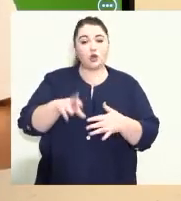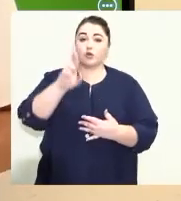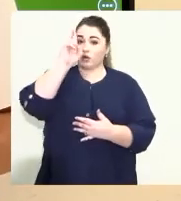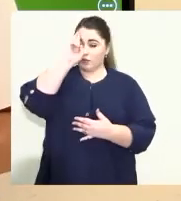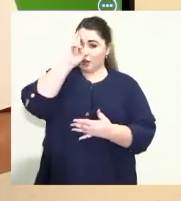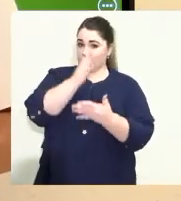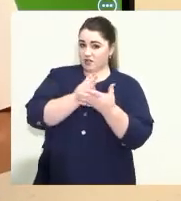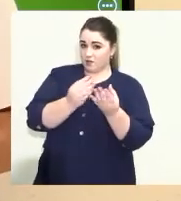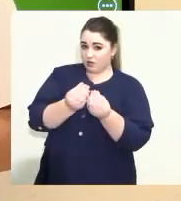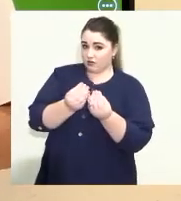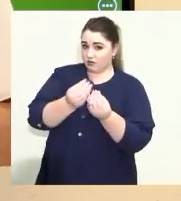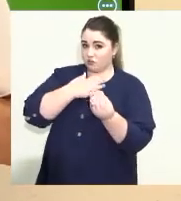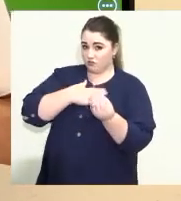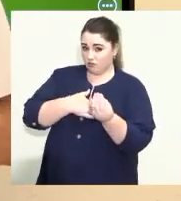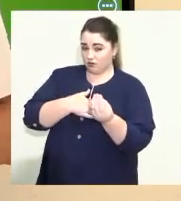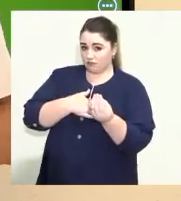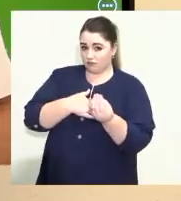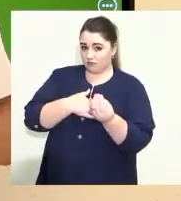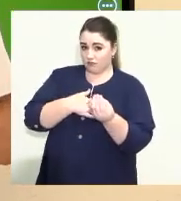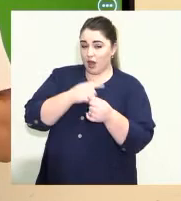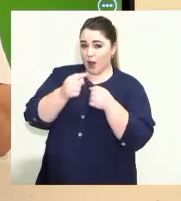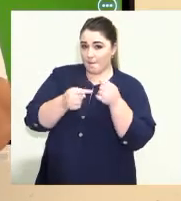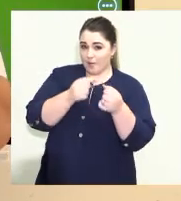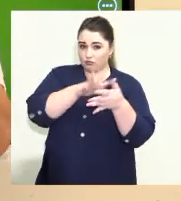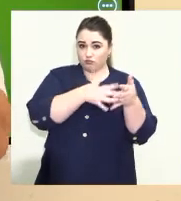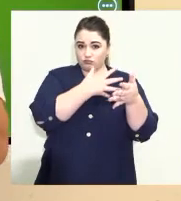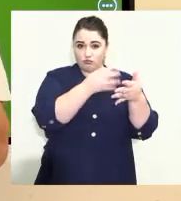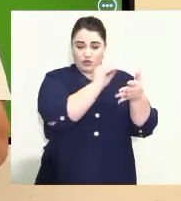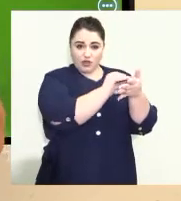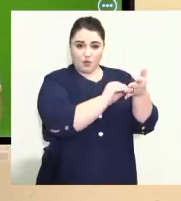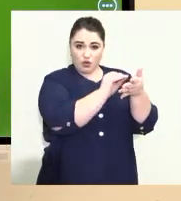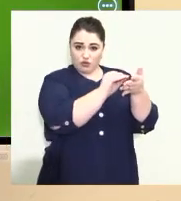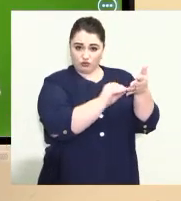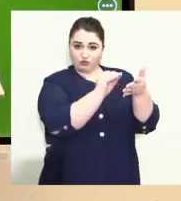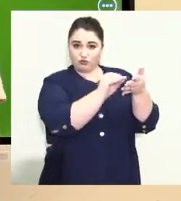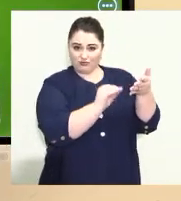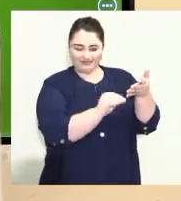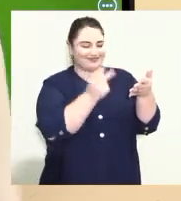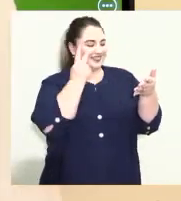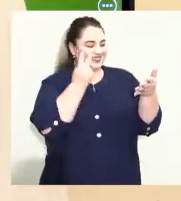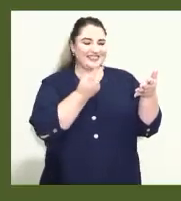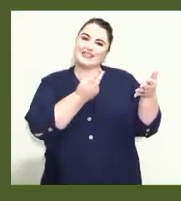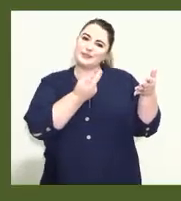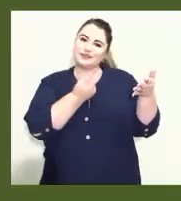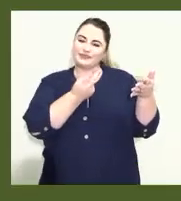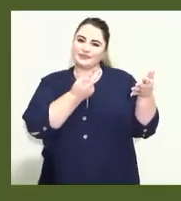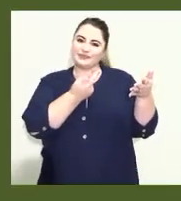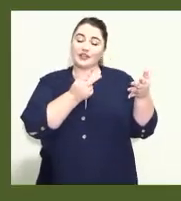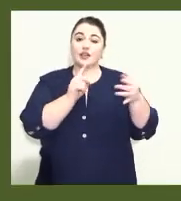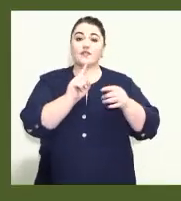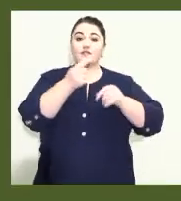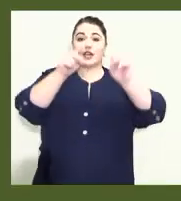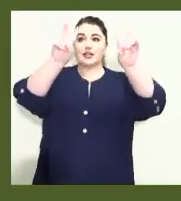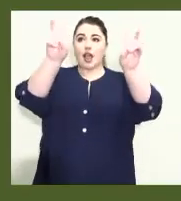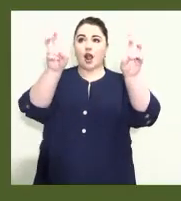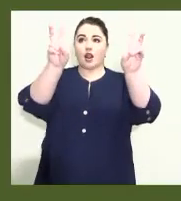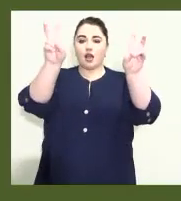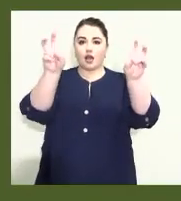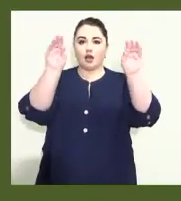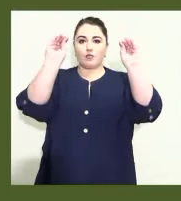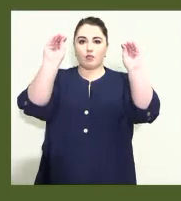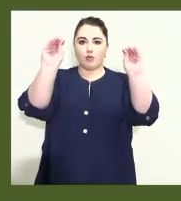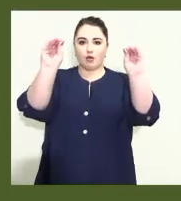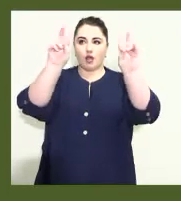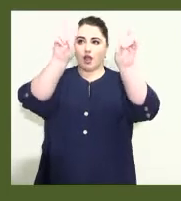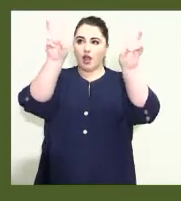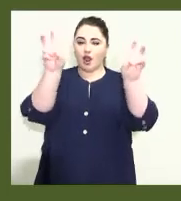want to remember a few things when it comes to tabulation. Let's see. You want to give a heading, first of